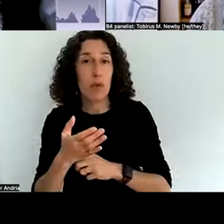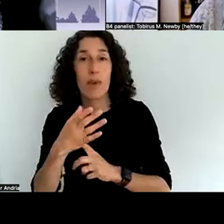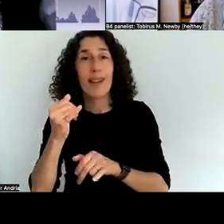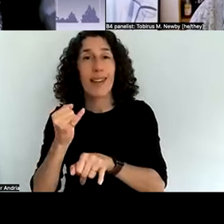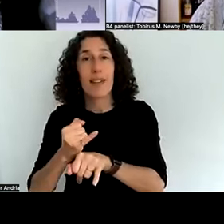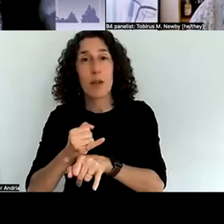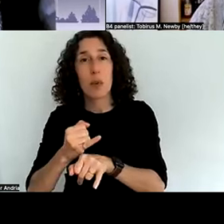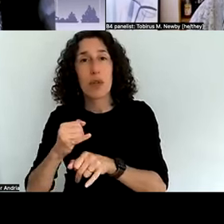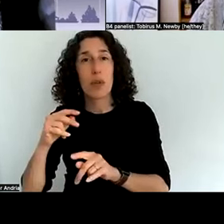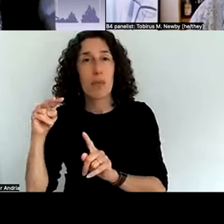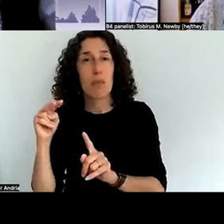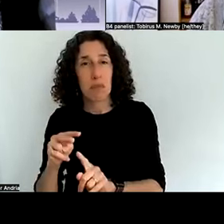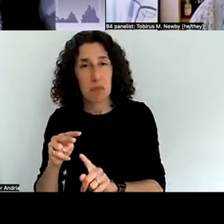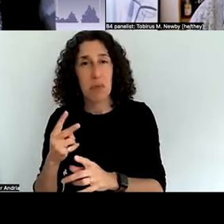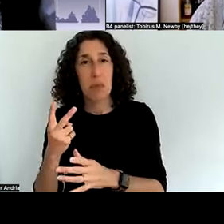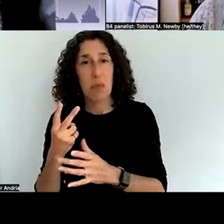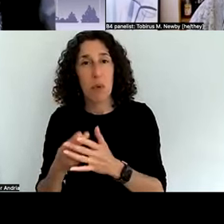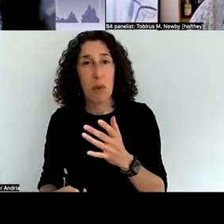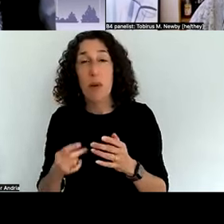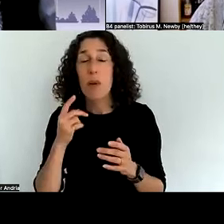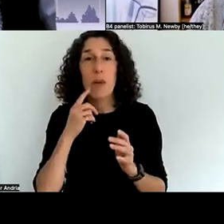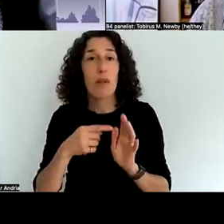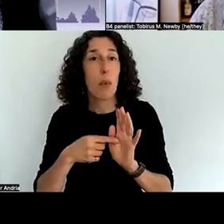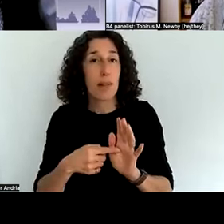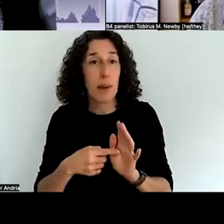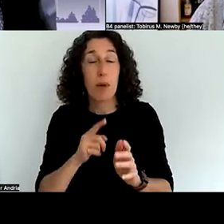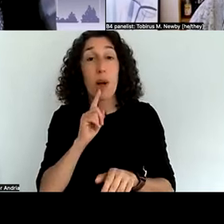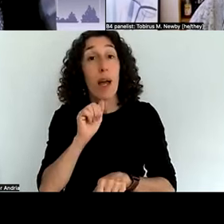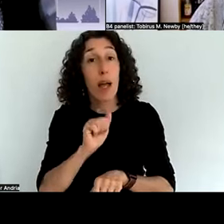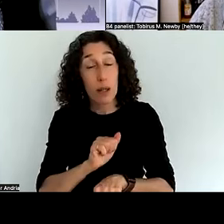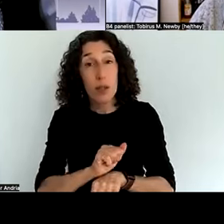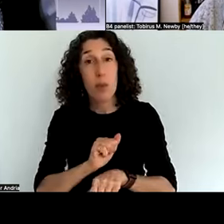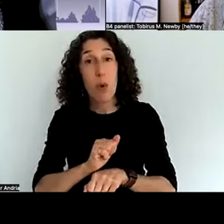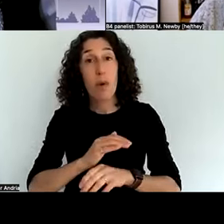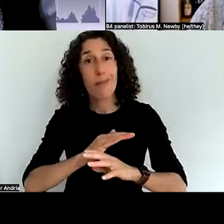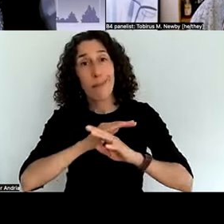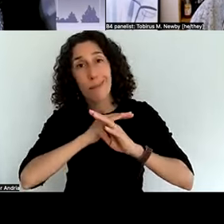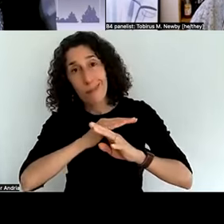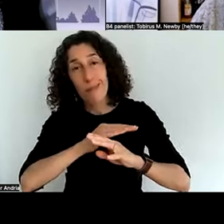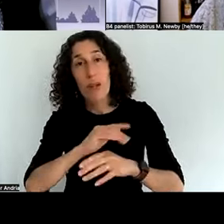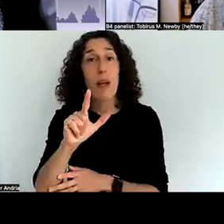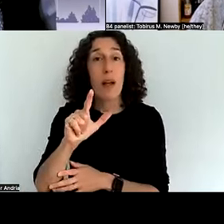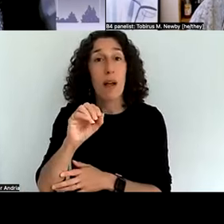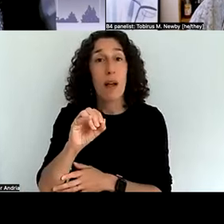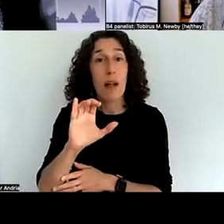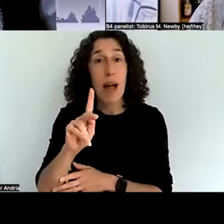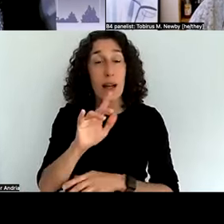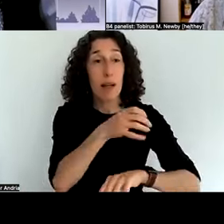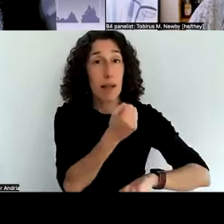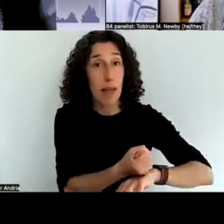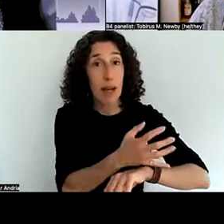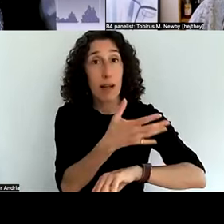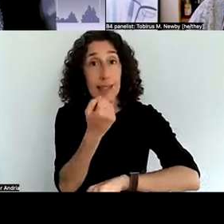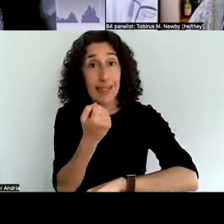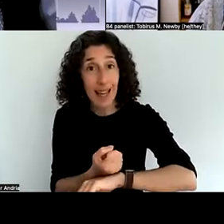It's okay to have locks and to recognize who might need access to particular things. It's creating the conditions